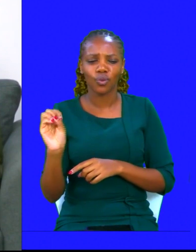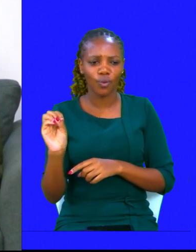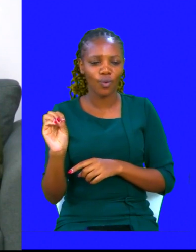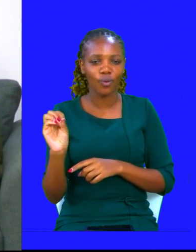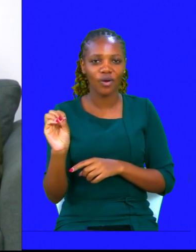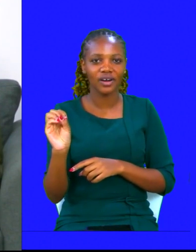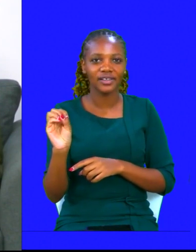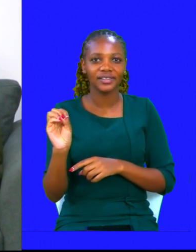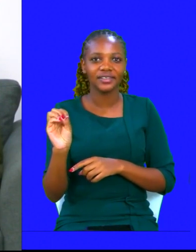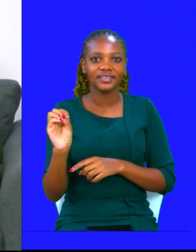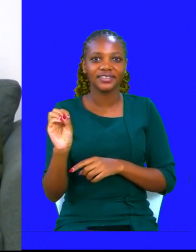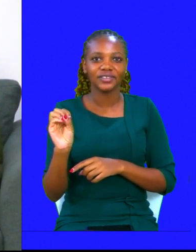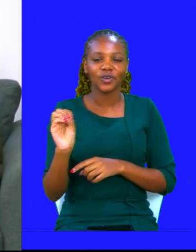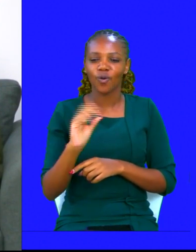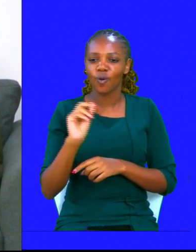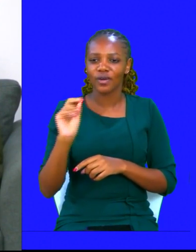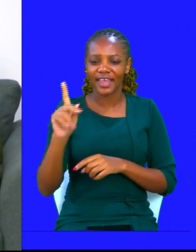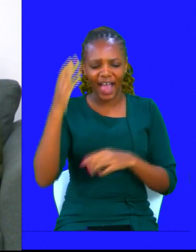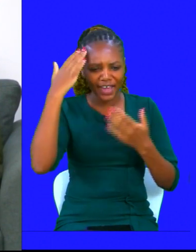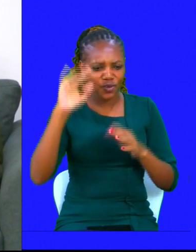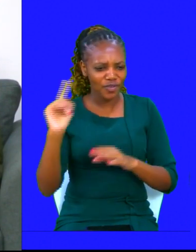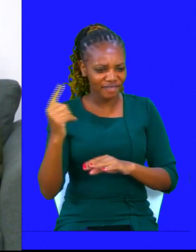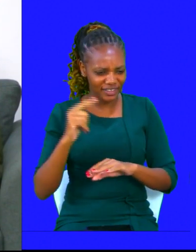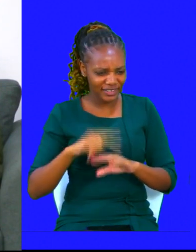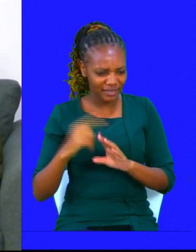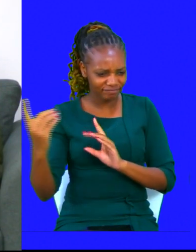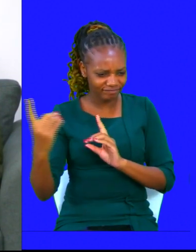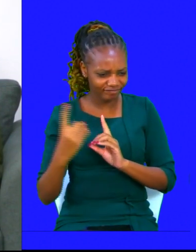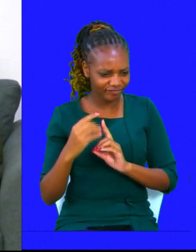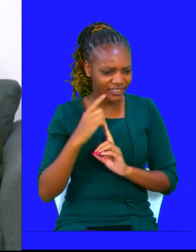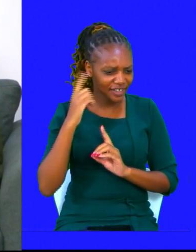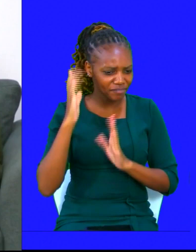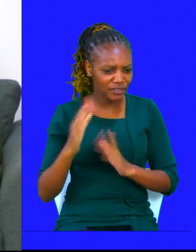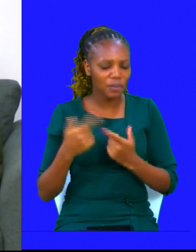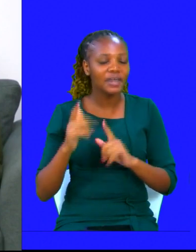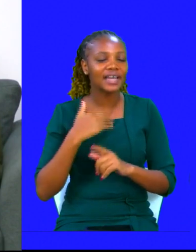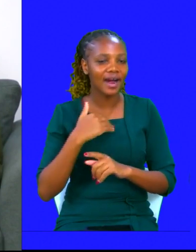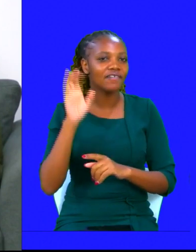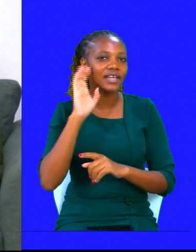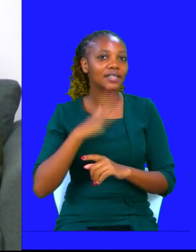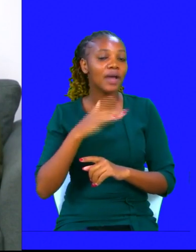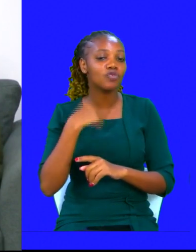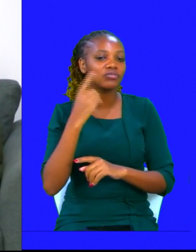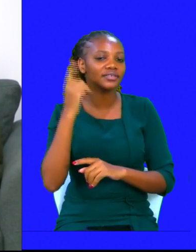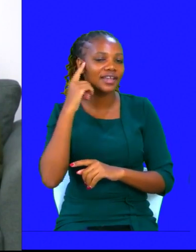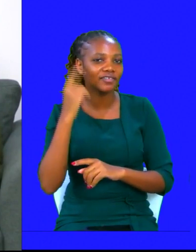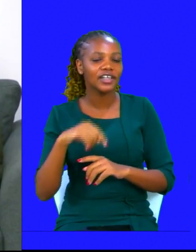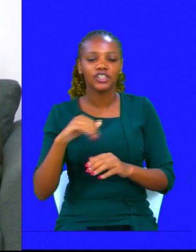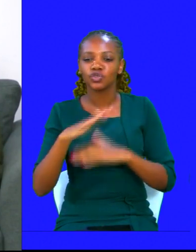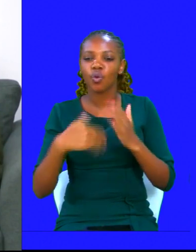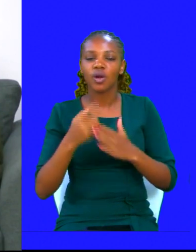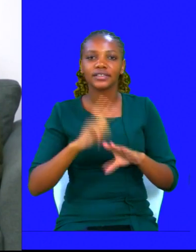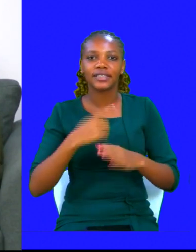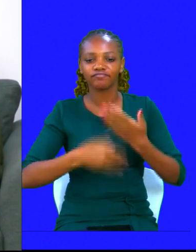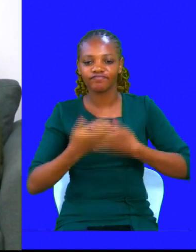it wasn't, let me say, I can't remember the first time, but I just knew, I had a cousin of mine who's deaf. So each and every time we would interact, she would come,